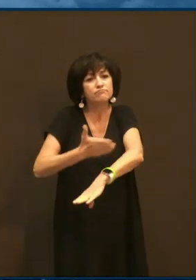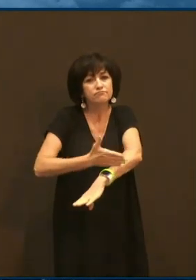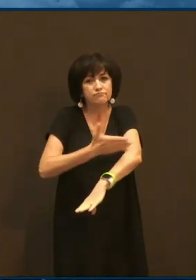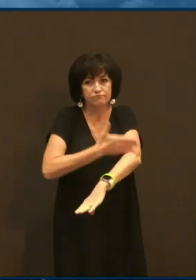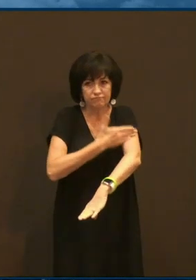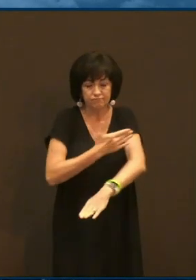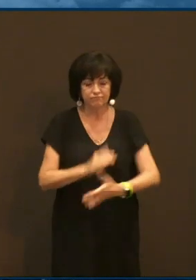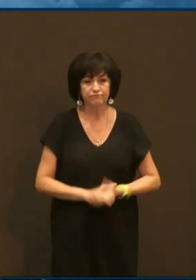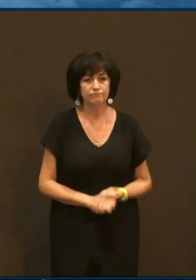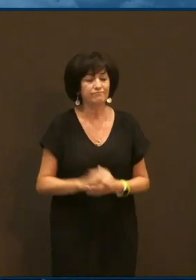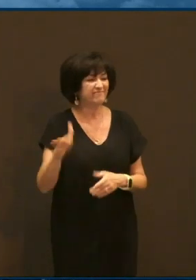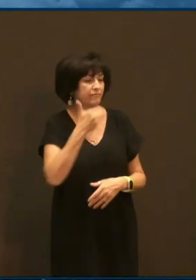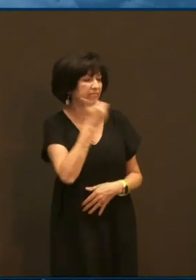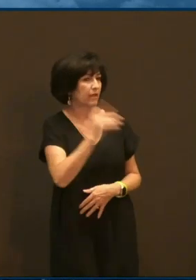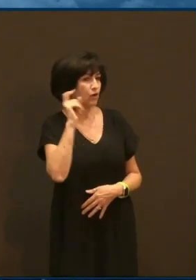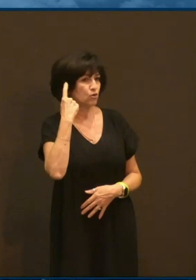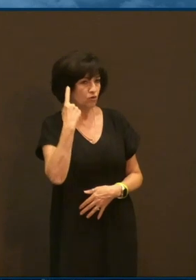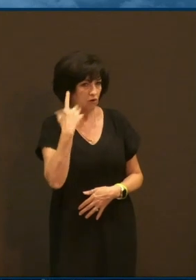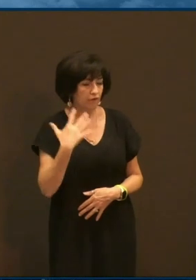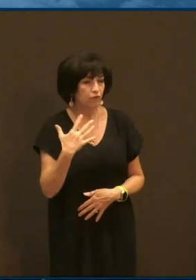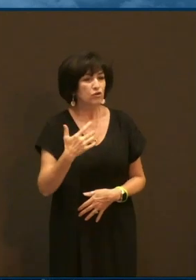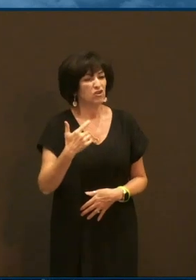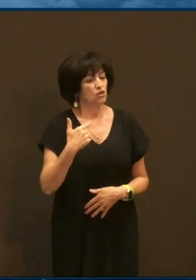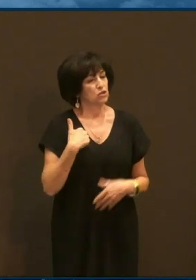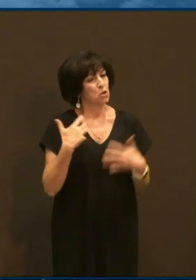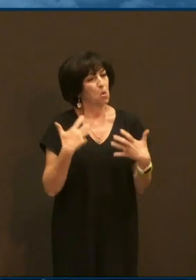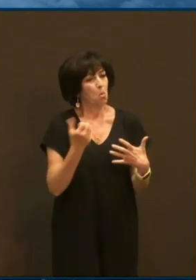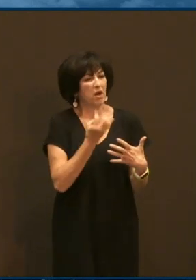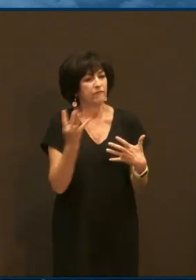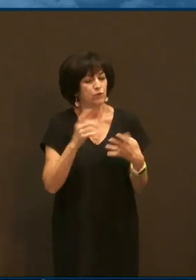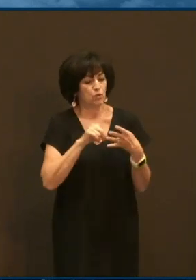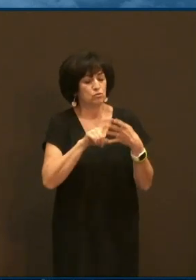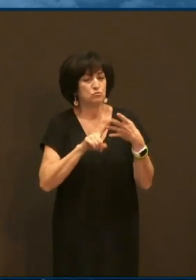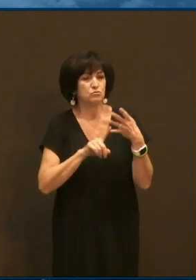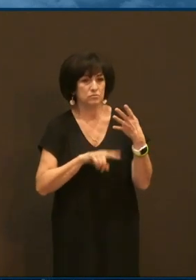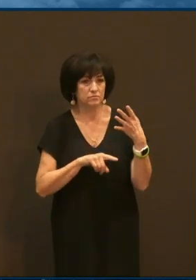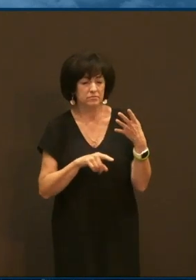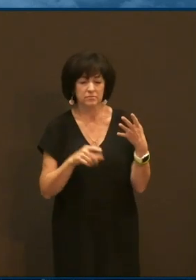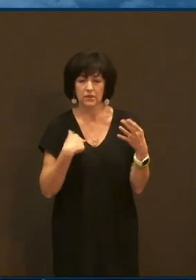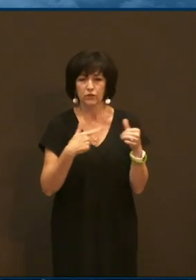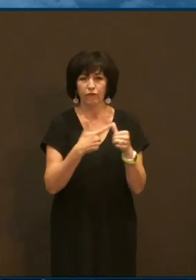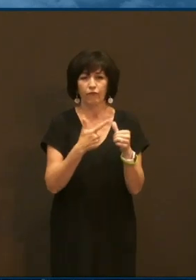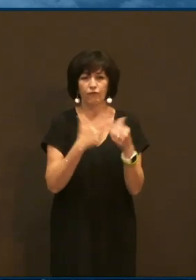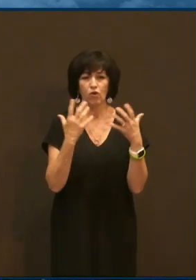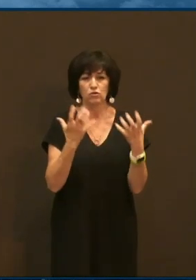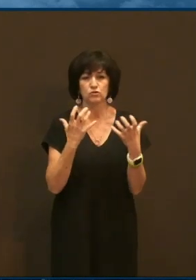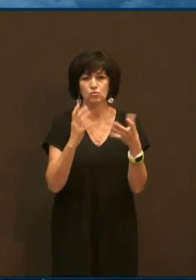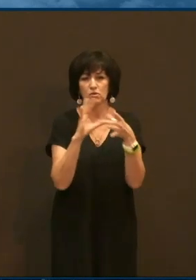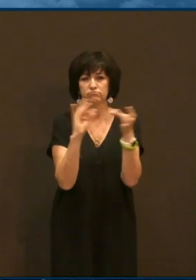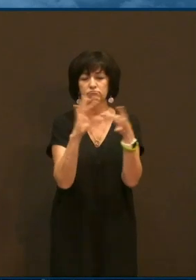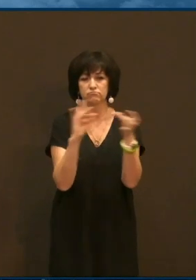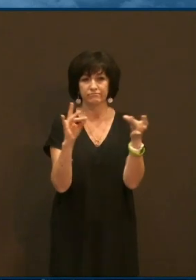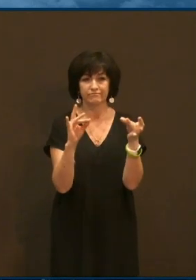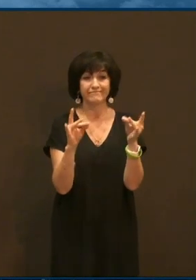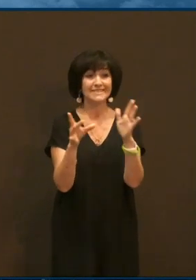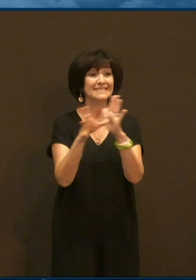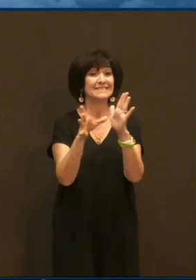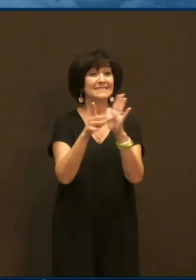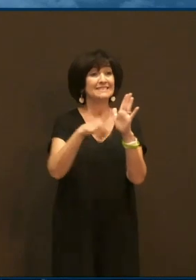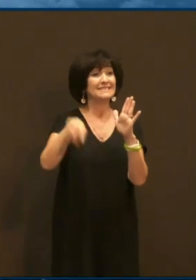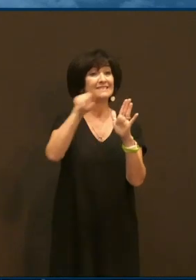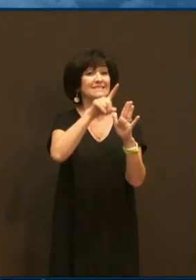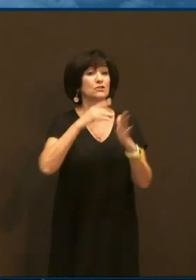touch on today. First, we're going to talk a little bit about Senior Beach Week and COVID exposures at Senior Beach